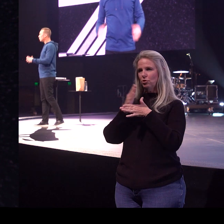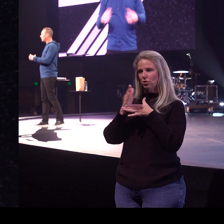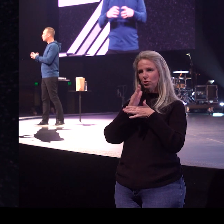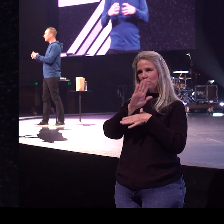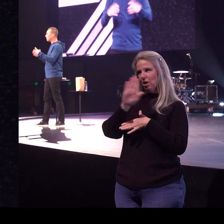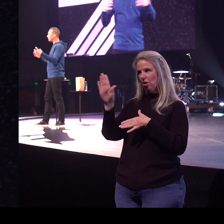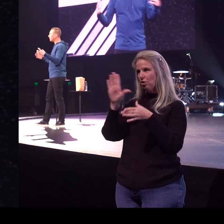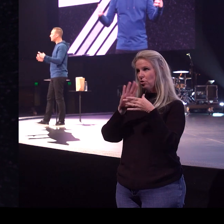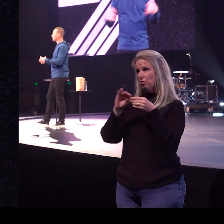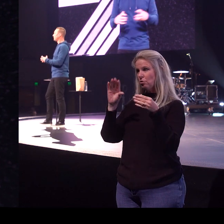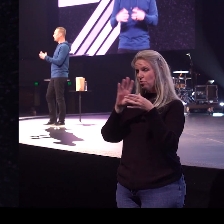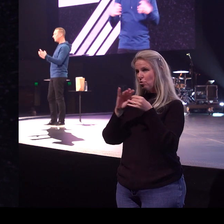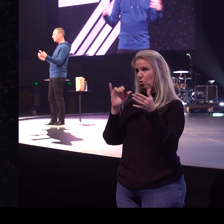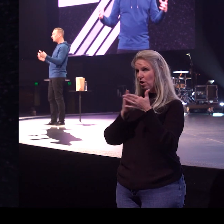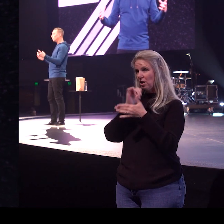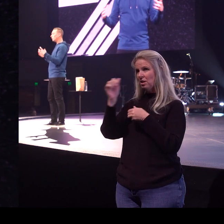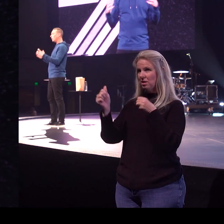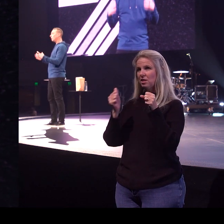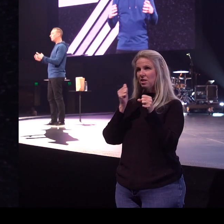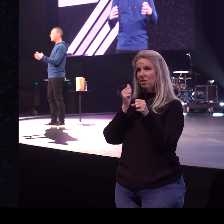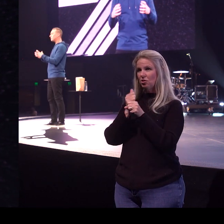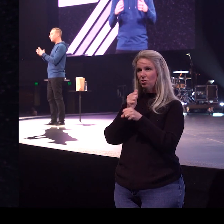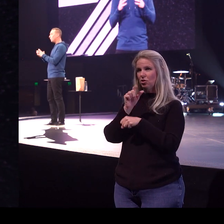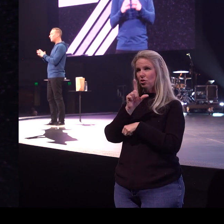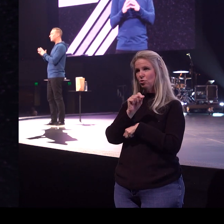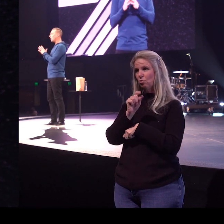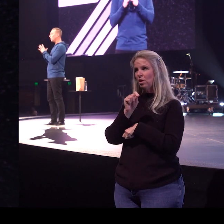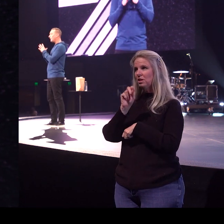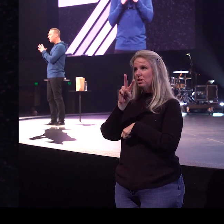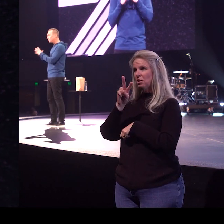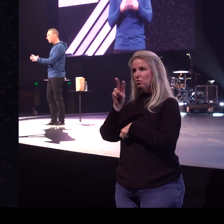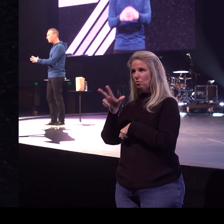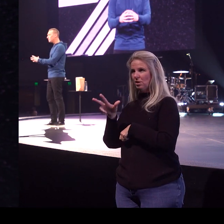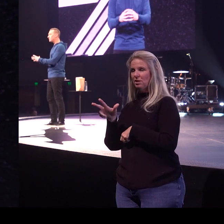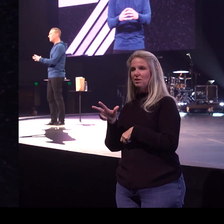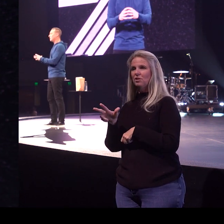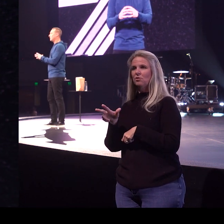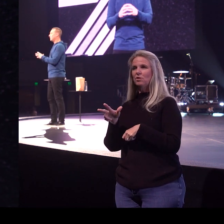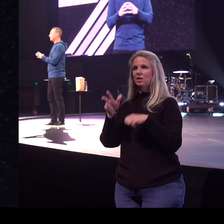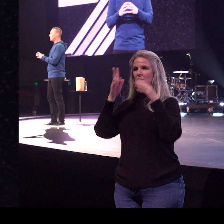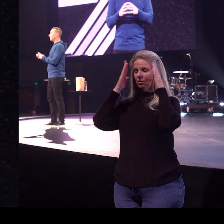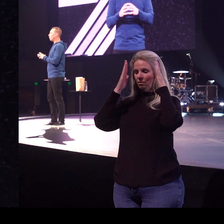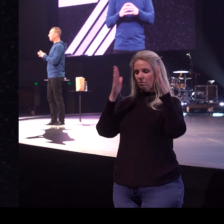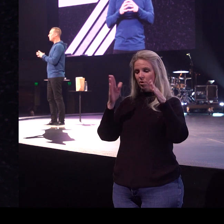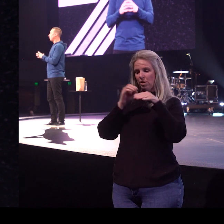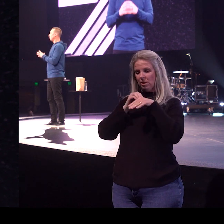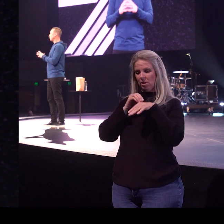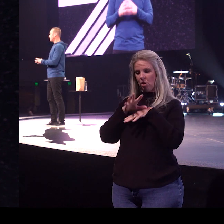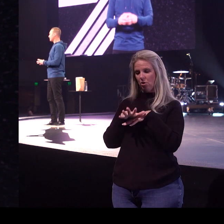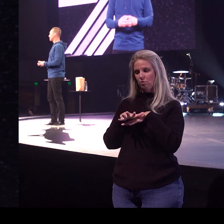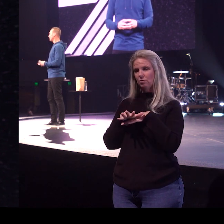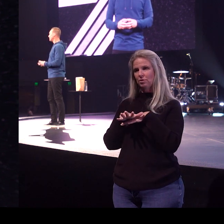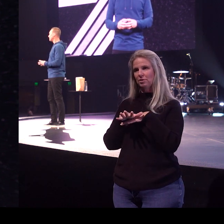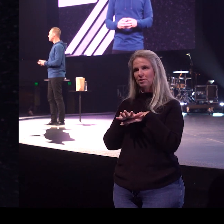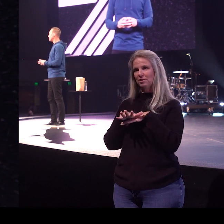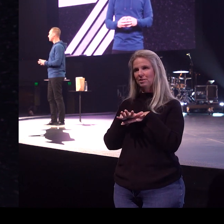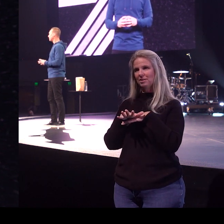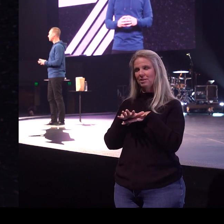Listen, 2023 needs to be the year where all of us focus our influence on pointing people to